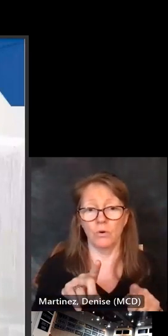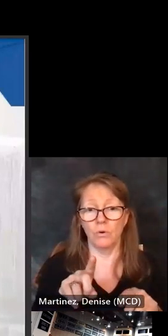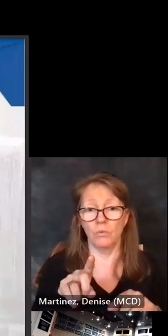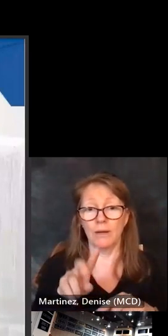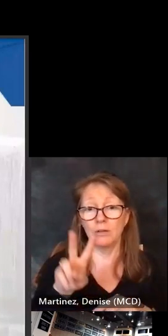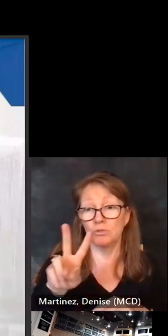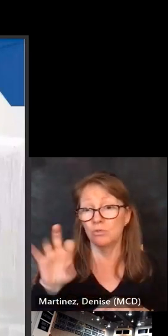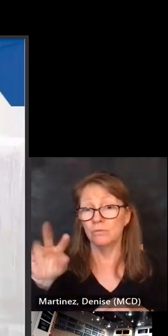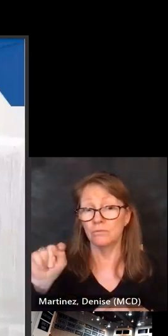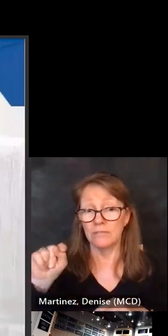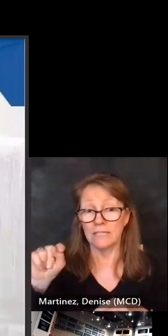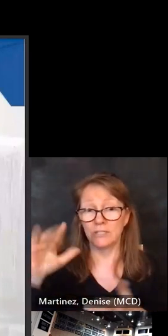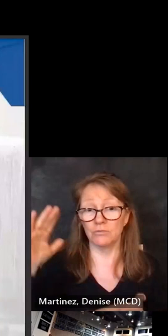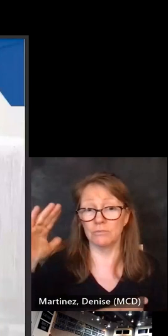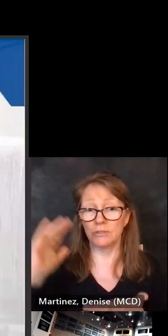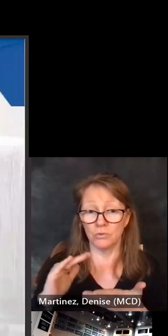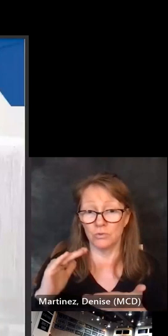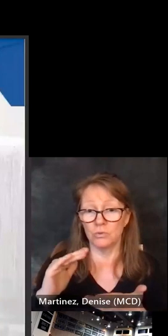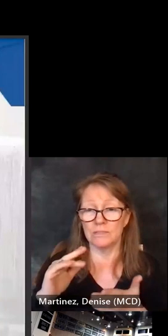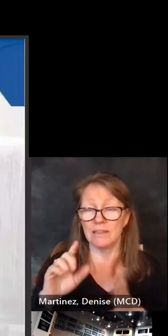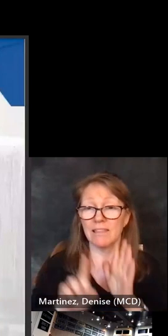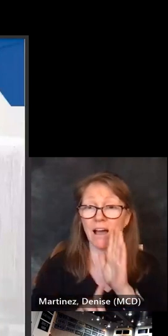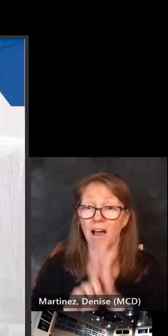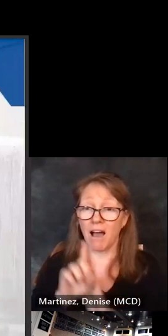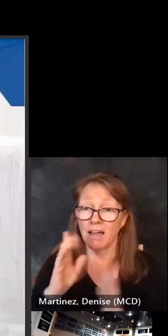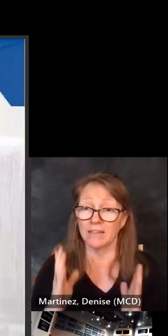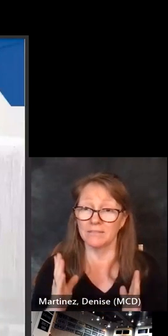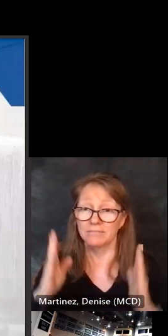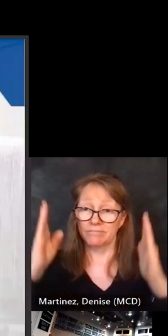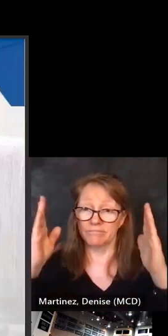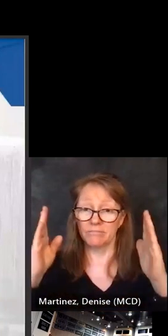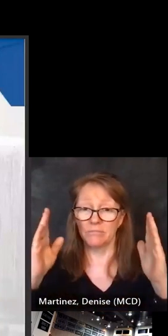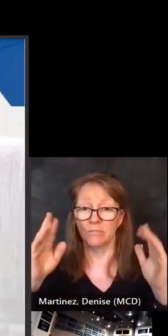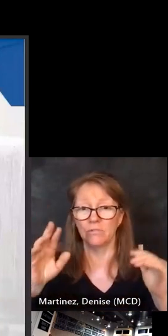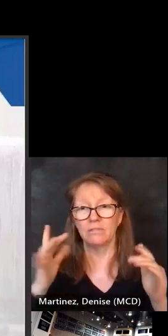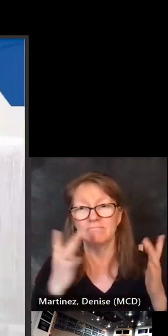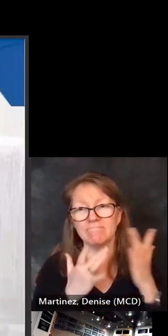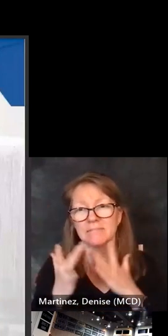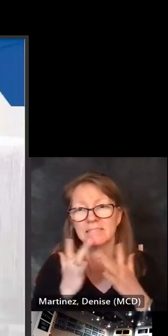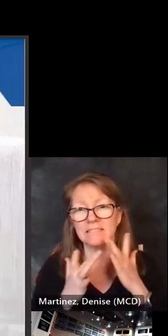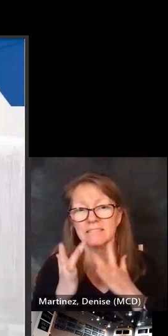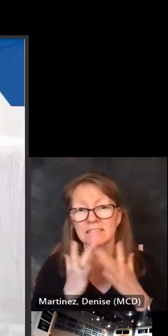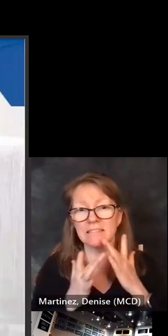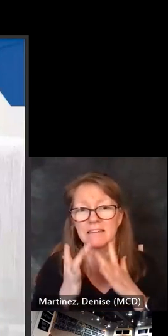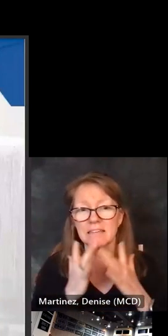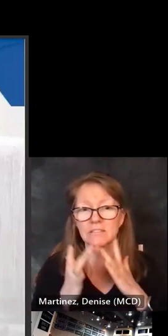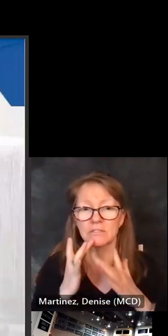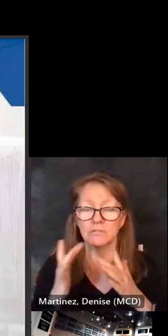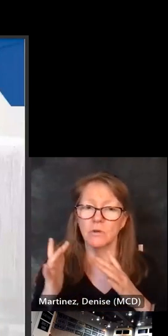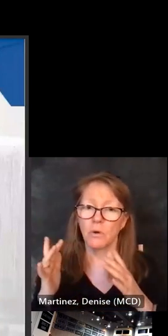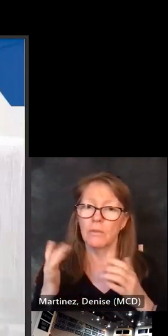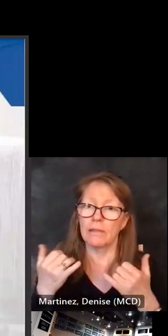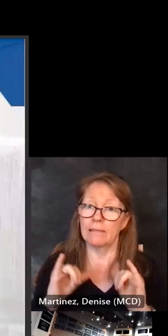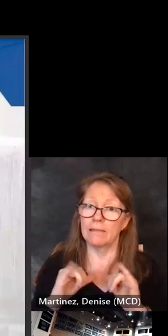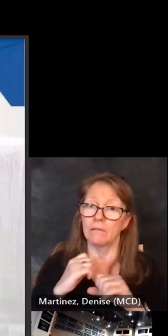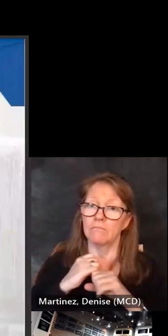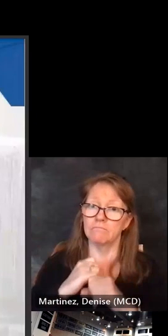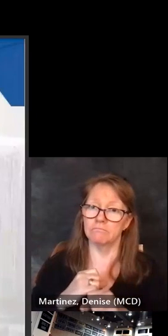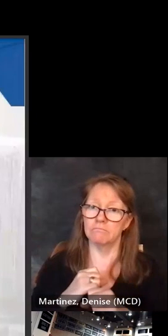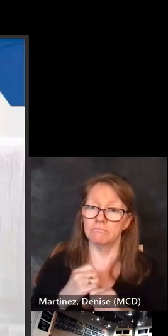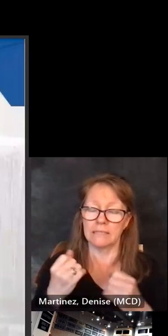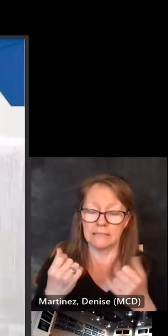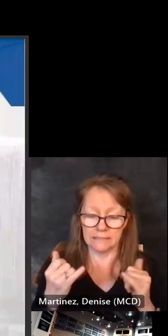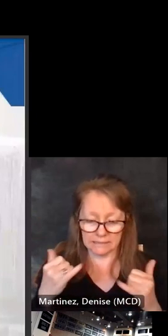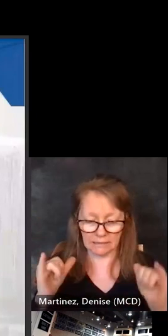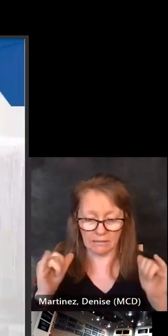2 feet to help reduce the height of retaining walls that are kind of tying into the existing grading, while still accommodating